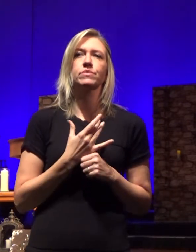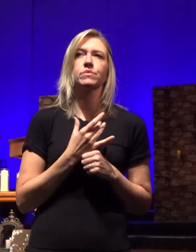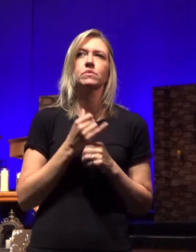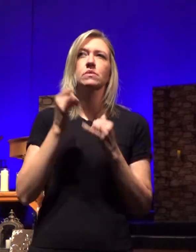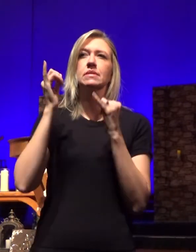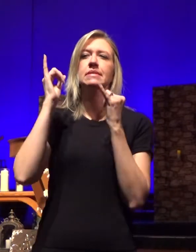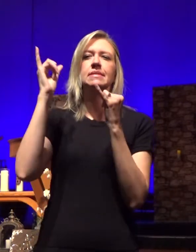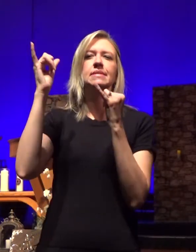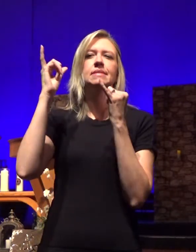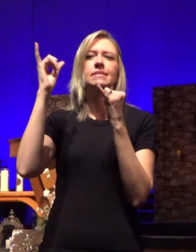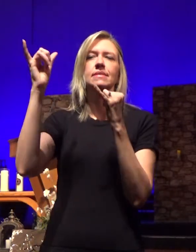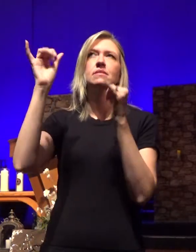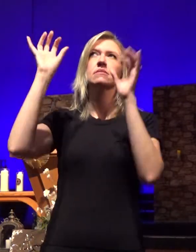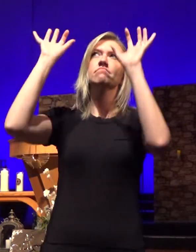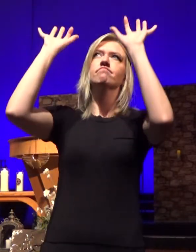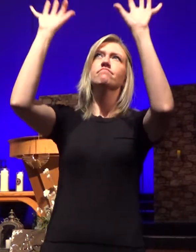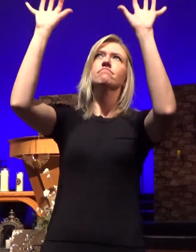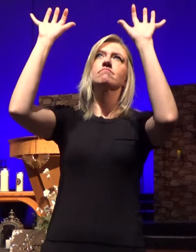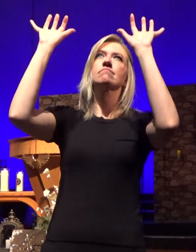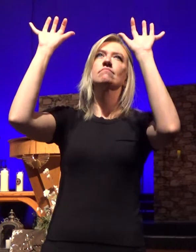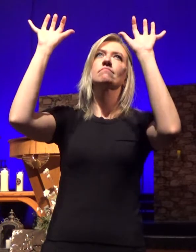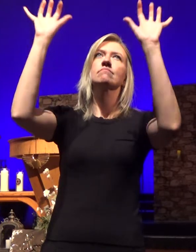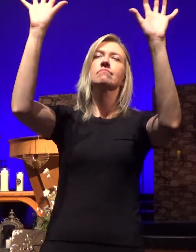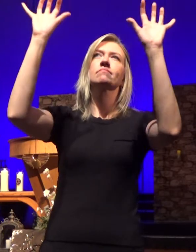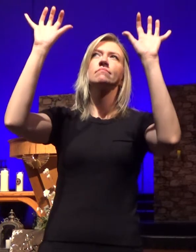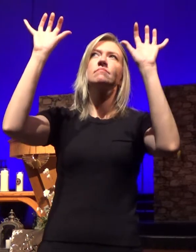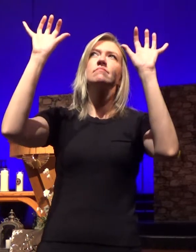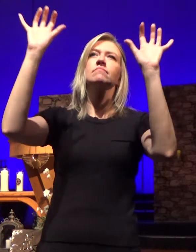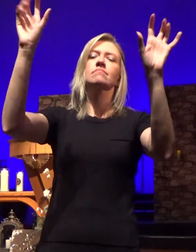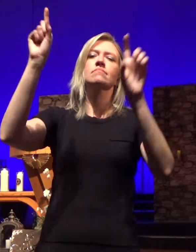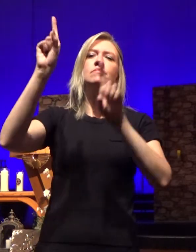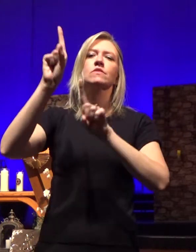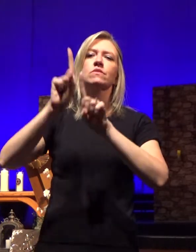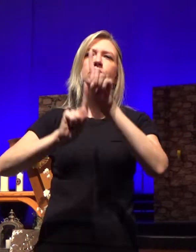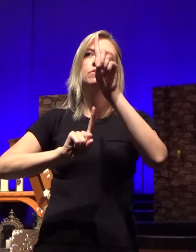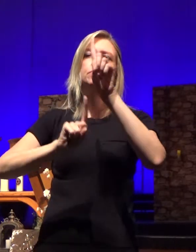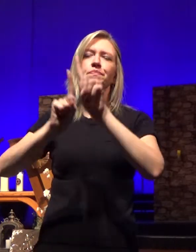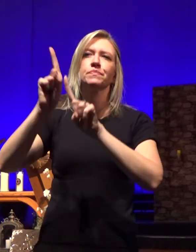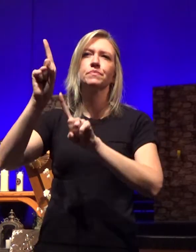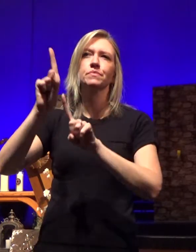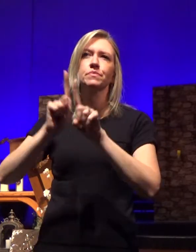that hung the stars in the night.